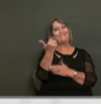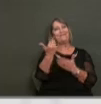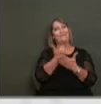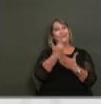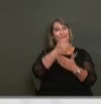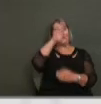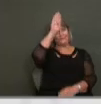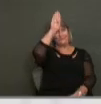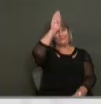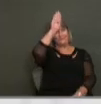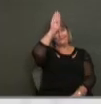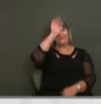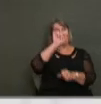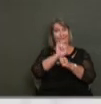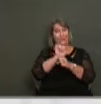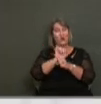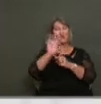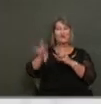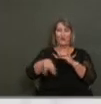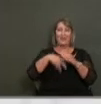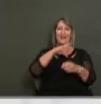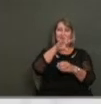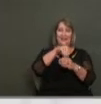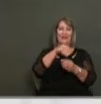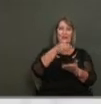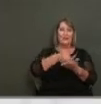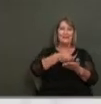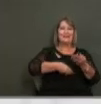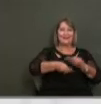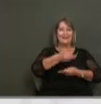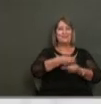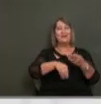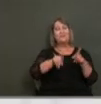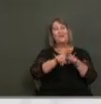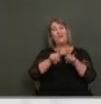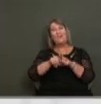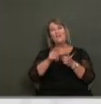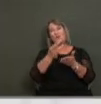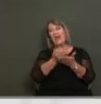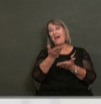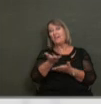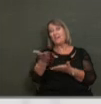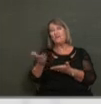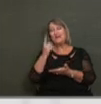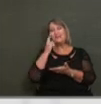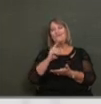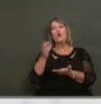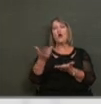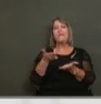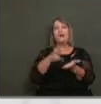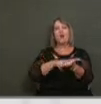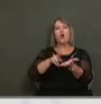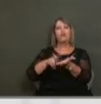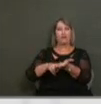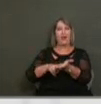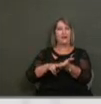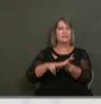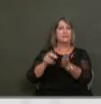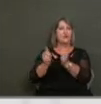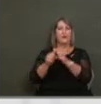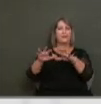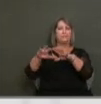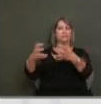firefighters. So that is also included in the budget. And finally, we have resources also for the collective bargaining agreement